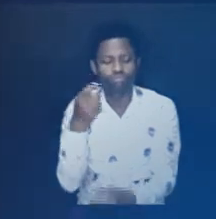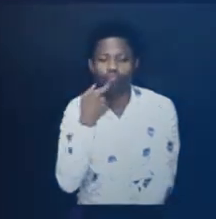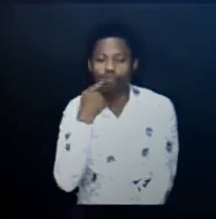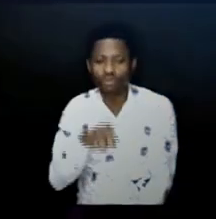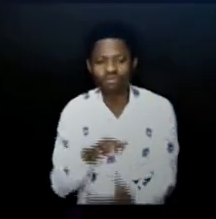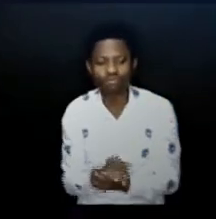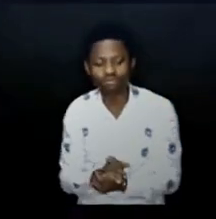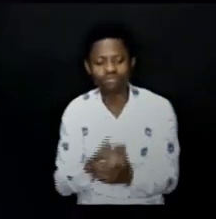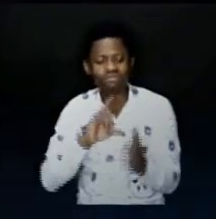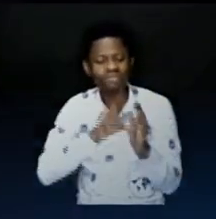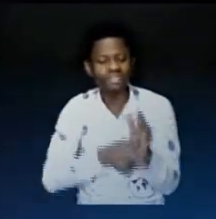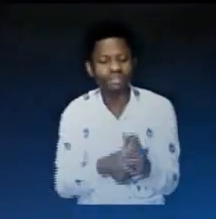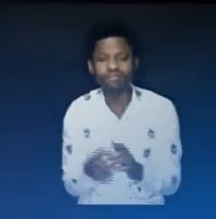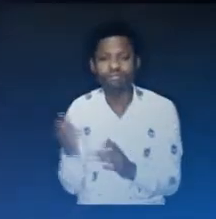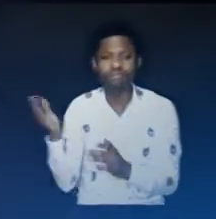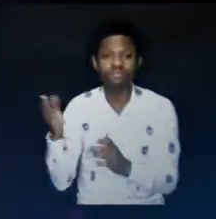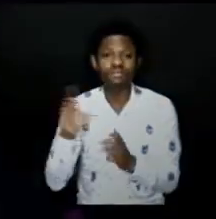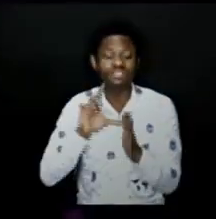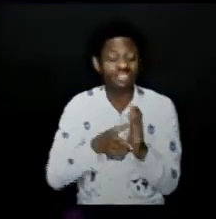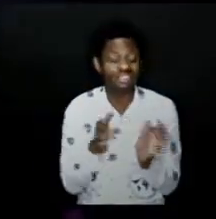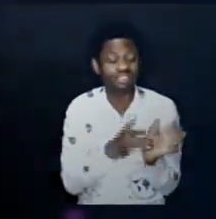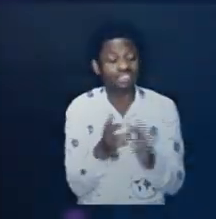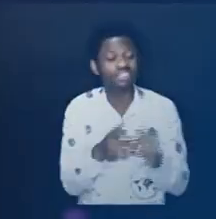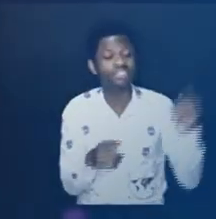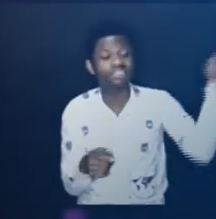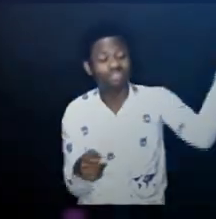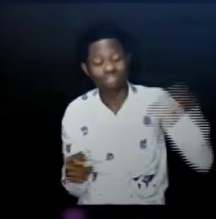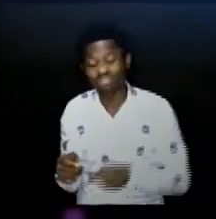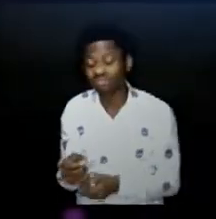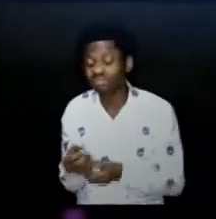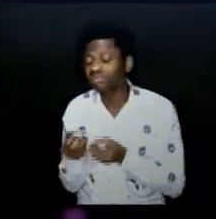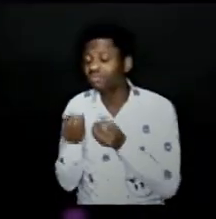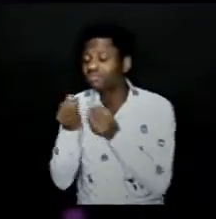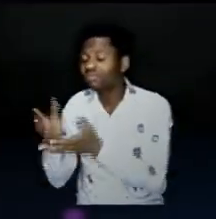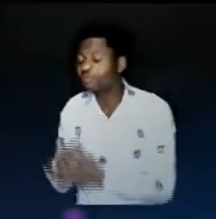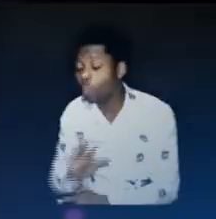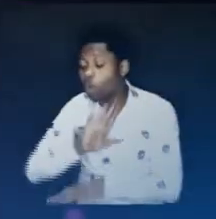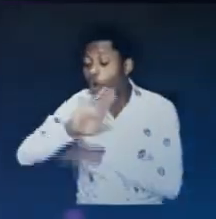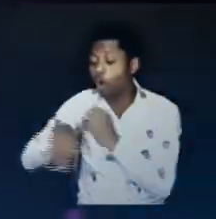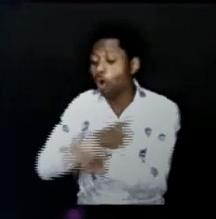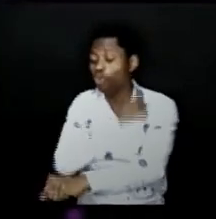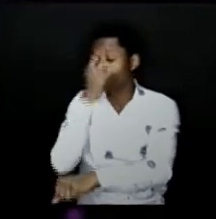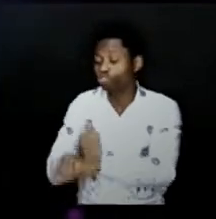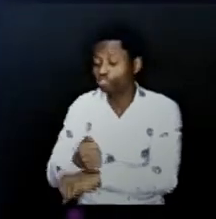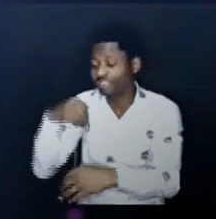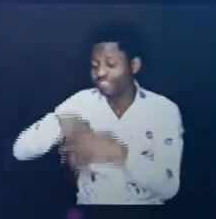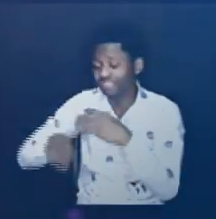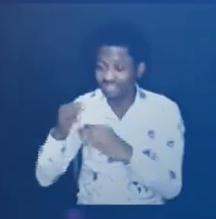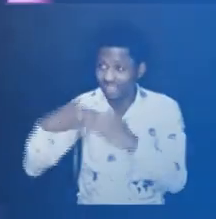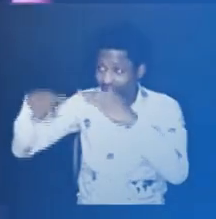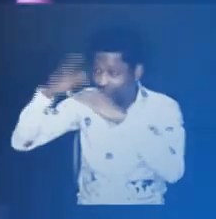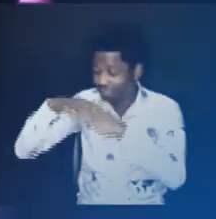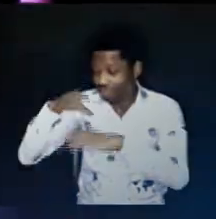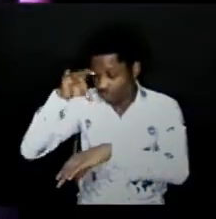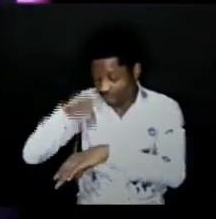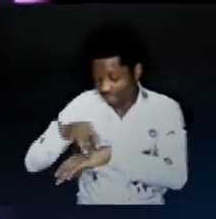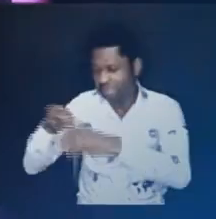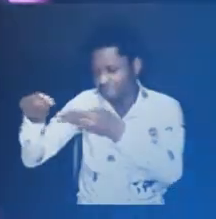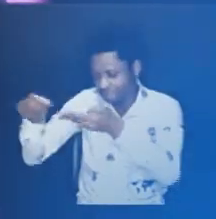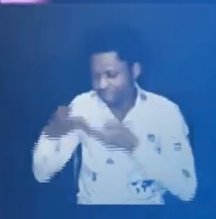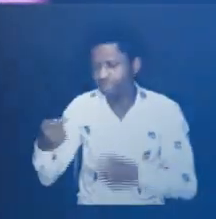came to them and said, all authority in heaven and on earth has been given to me. Now